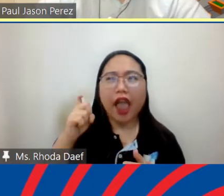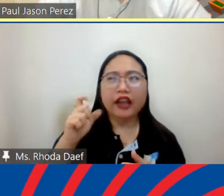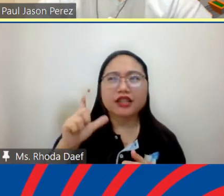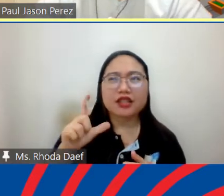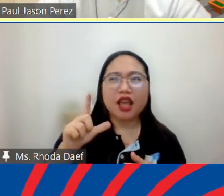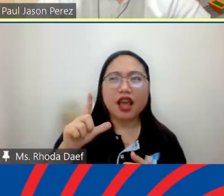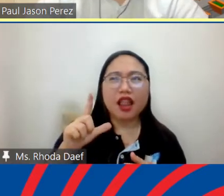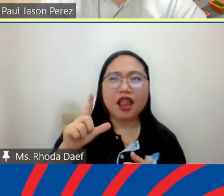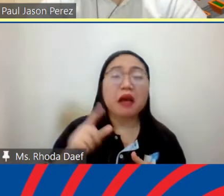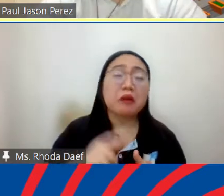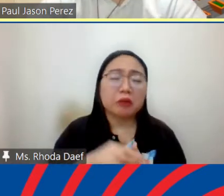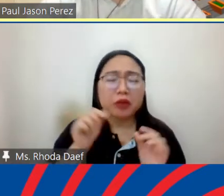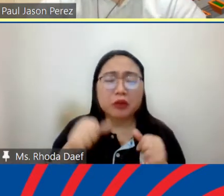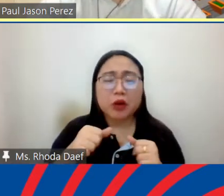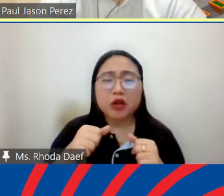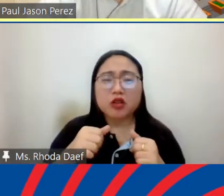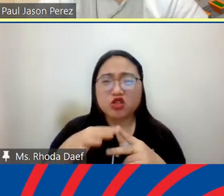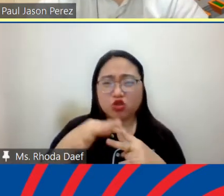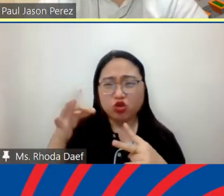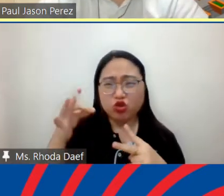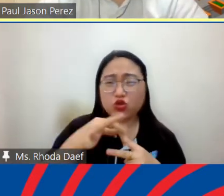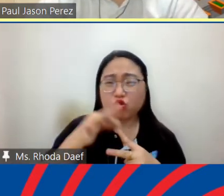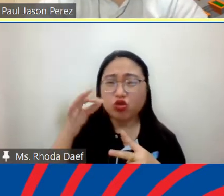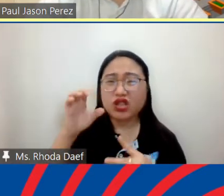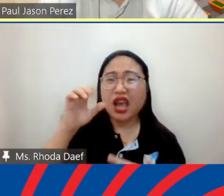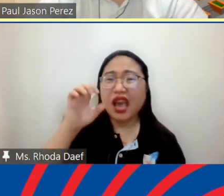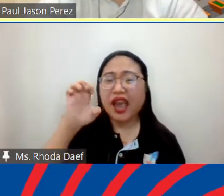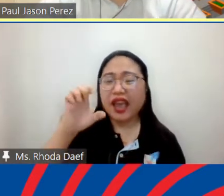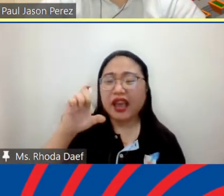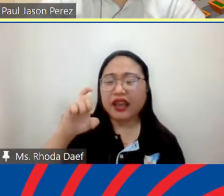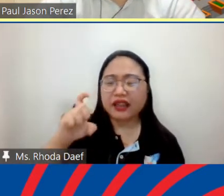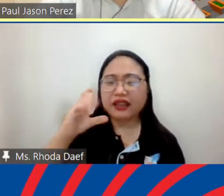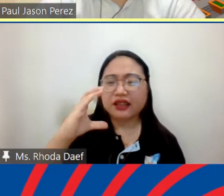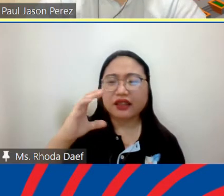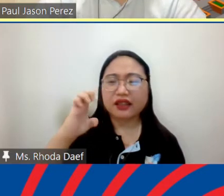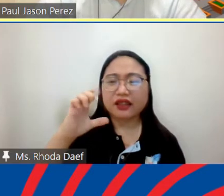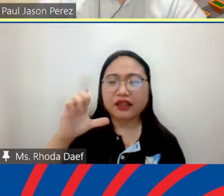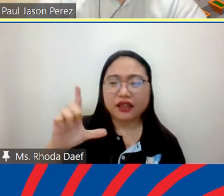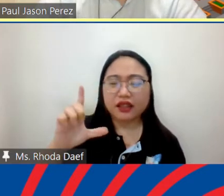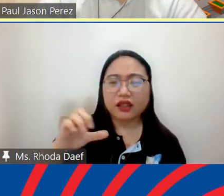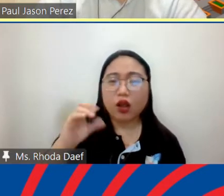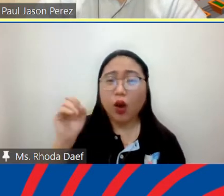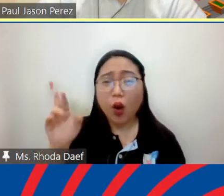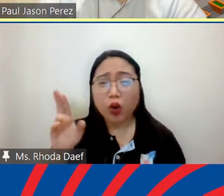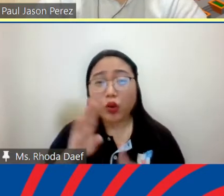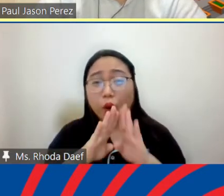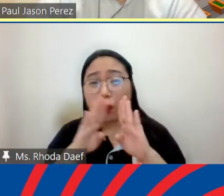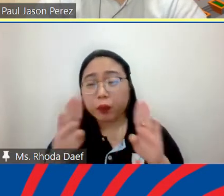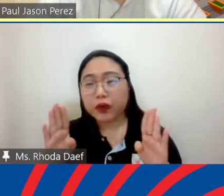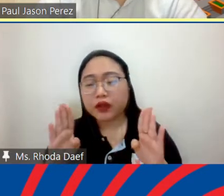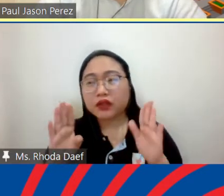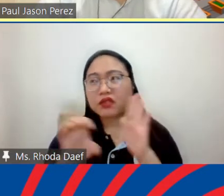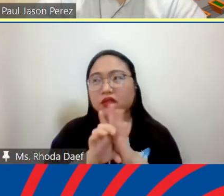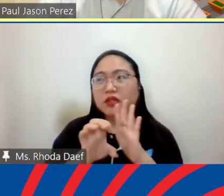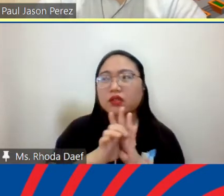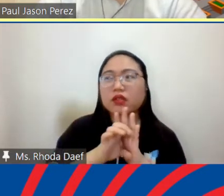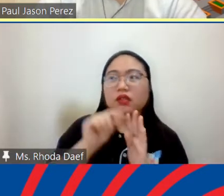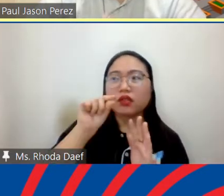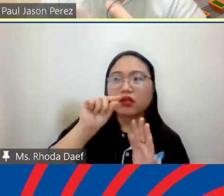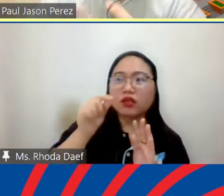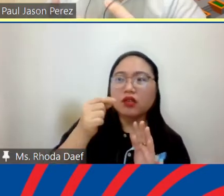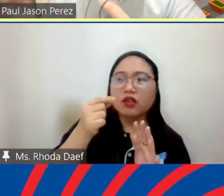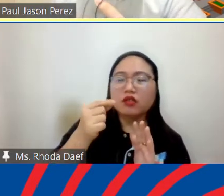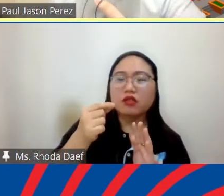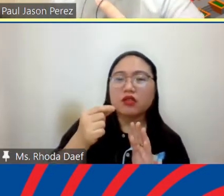Microsoft Excel, so that format is proprietary as opposed to an open format like comma separated value